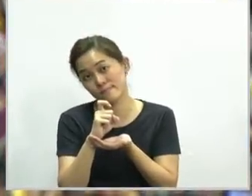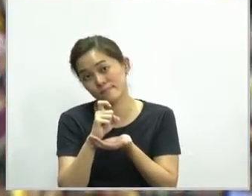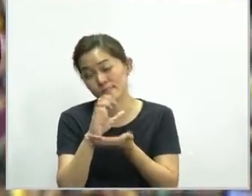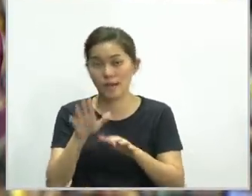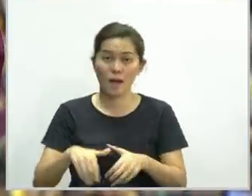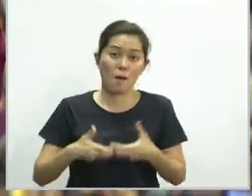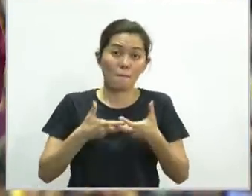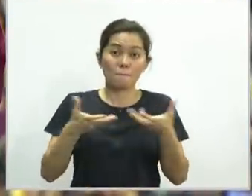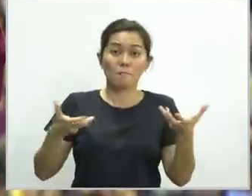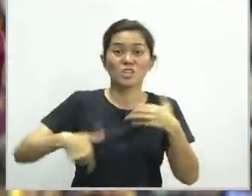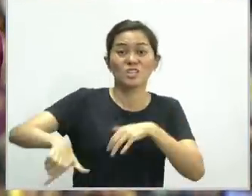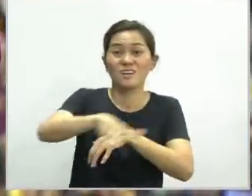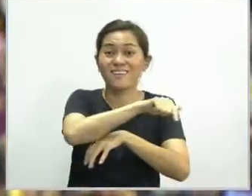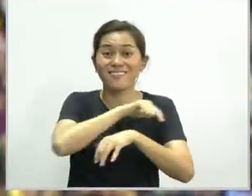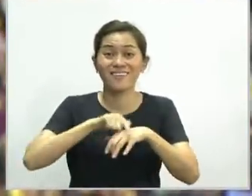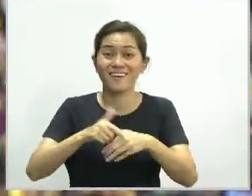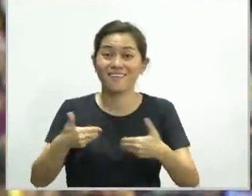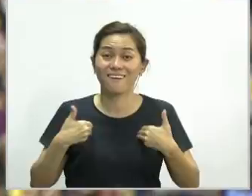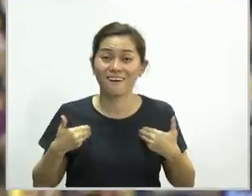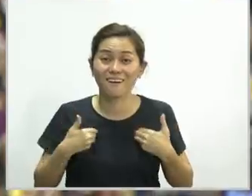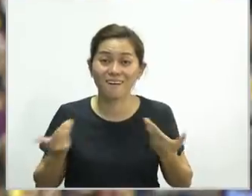How much land did he get?